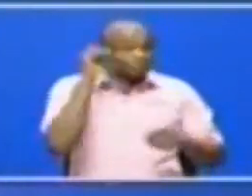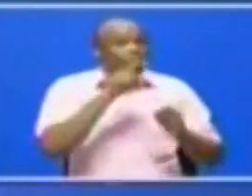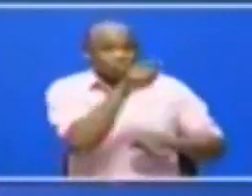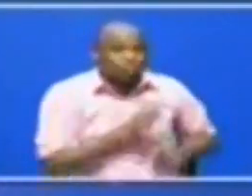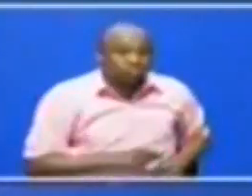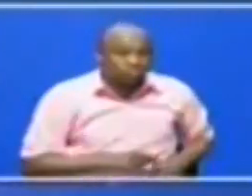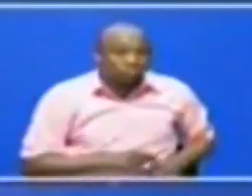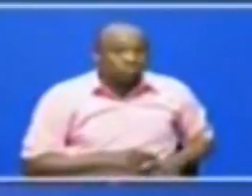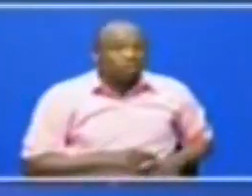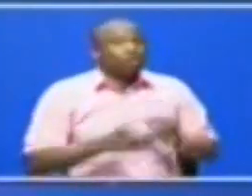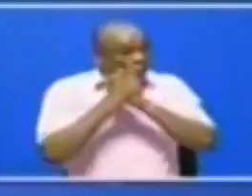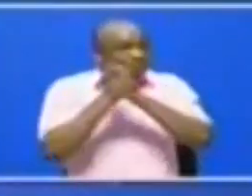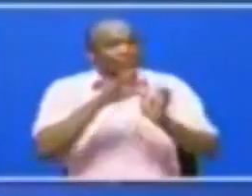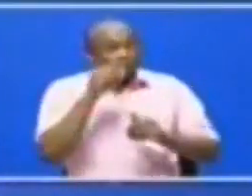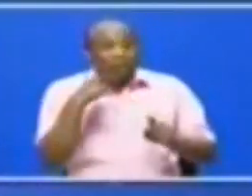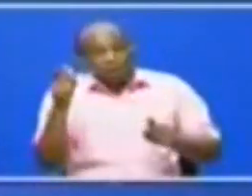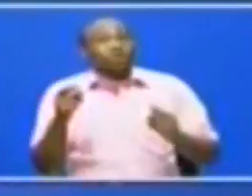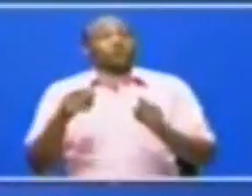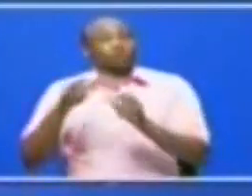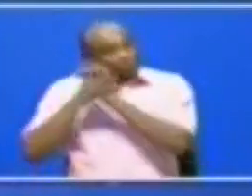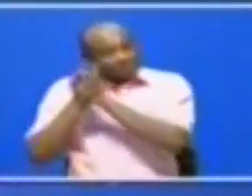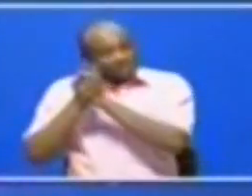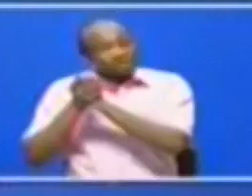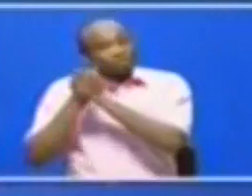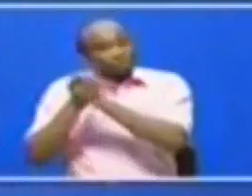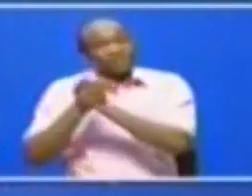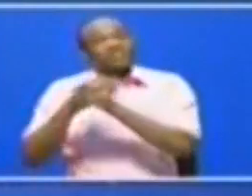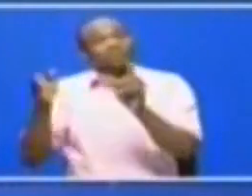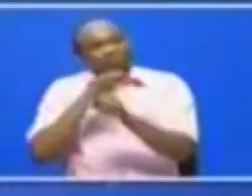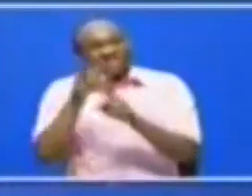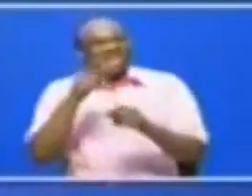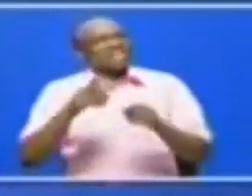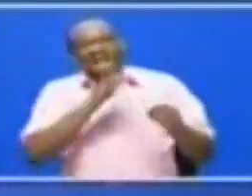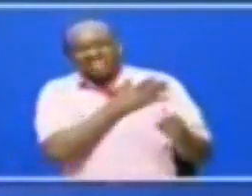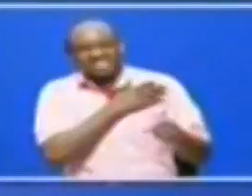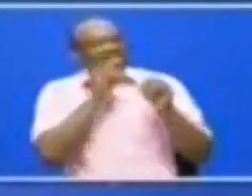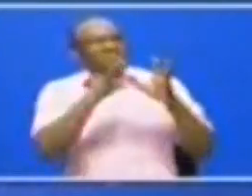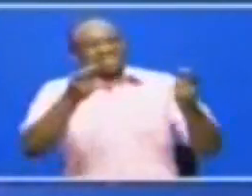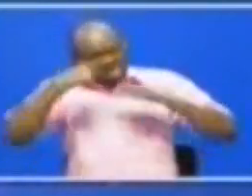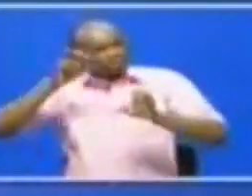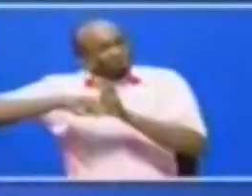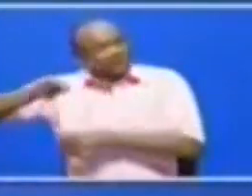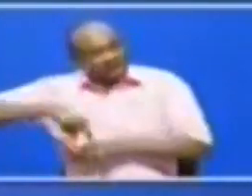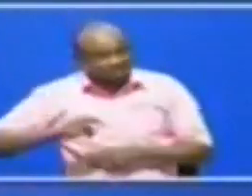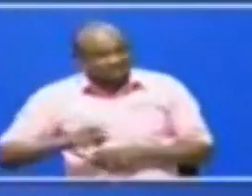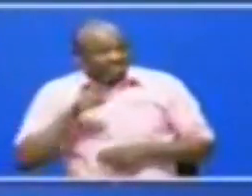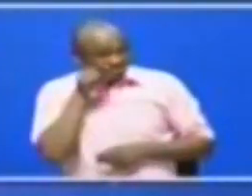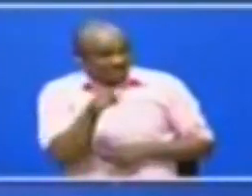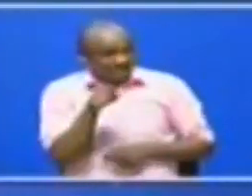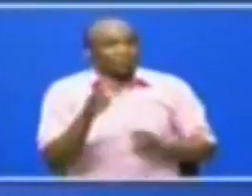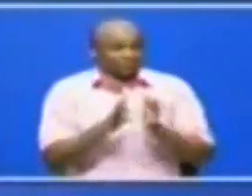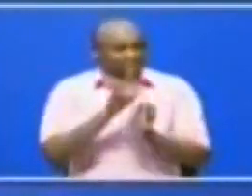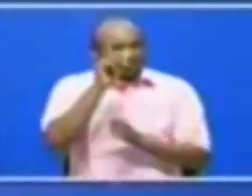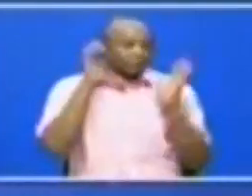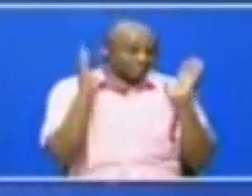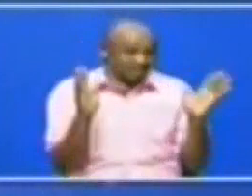me? Or could Jubilee convince people to tell them that, you know what, NASA has nothing for you. come and join us? That is going to be the